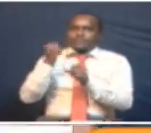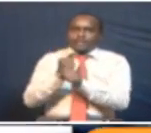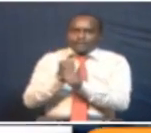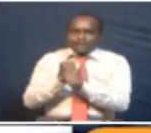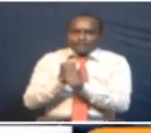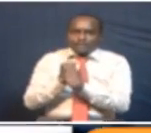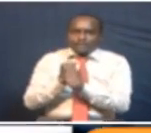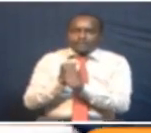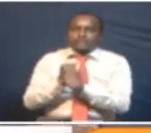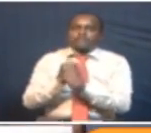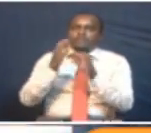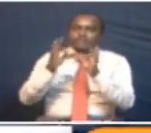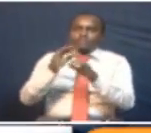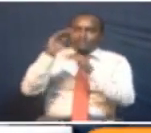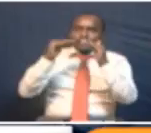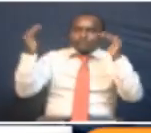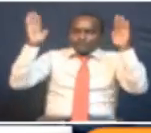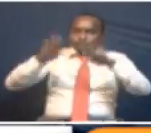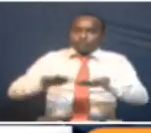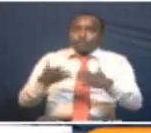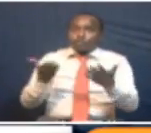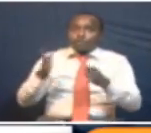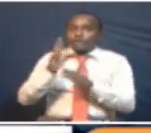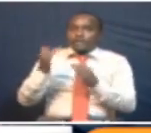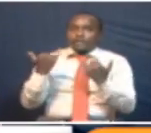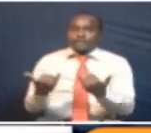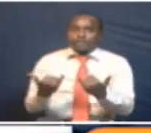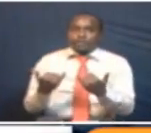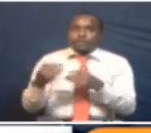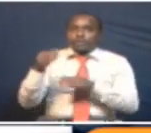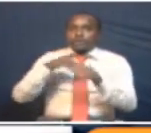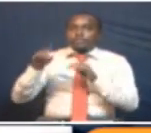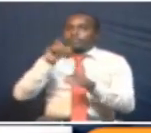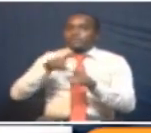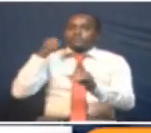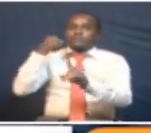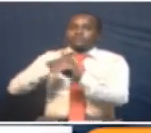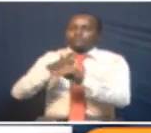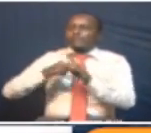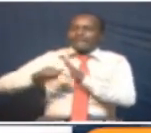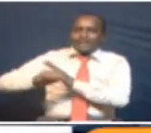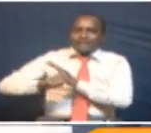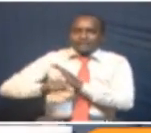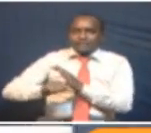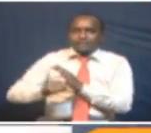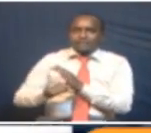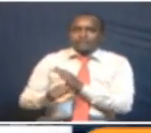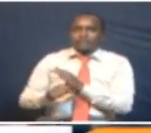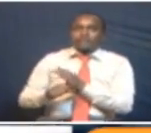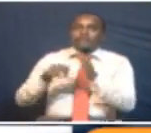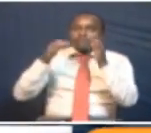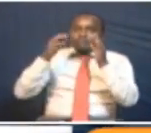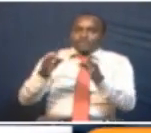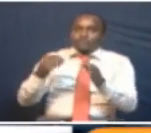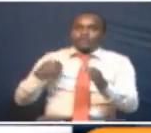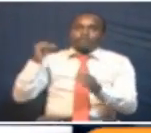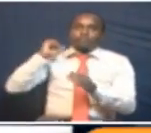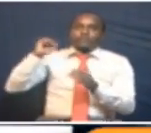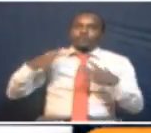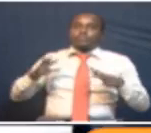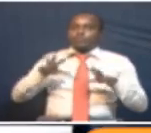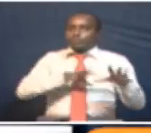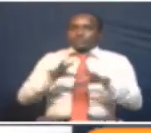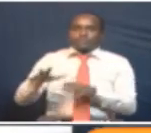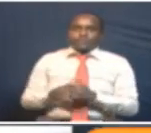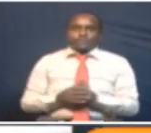may fall. So where we are now, corruption must be fought, and be fought vigorously, even if there are political casualties.